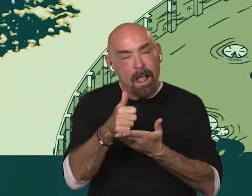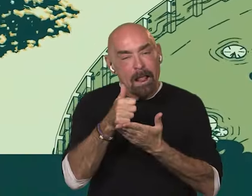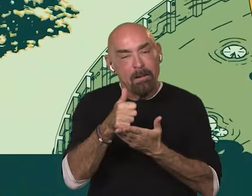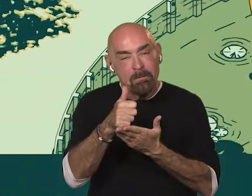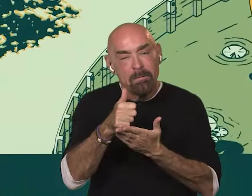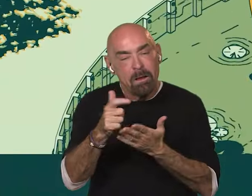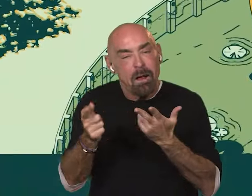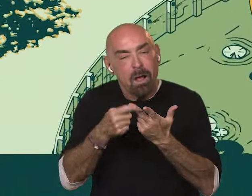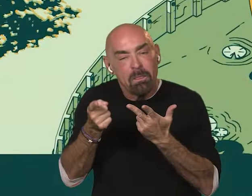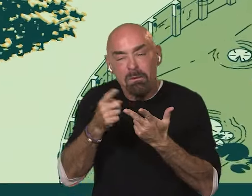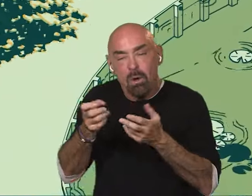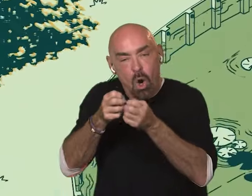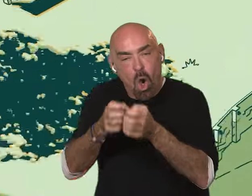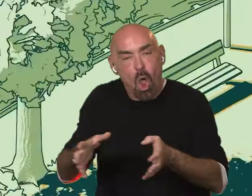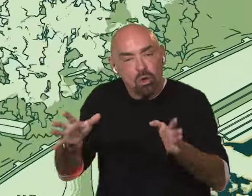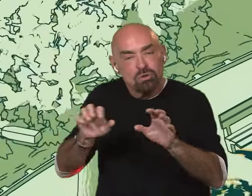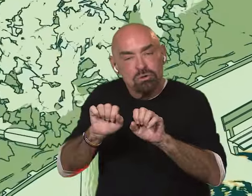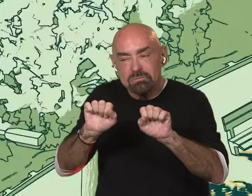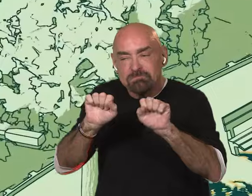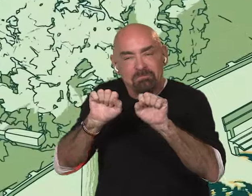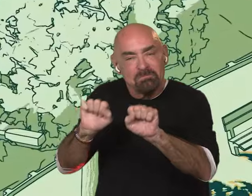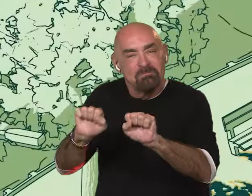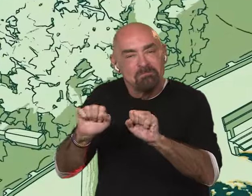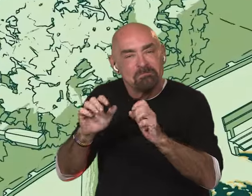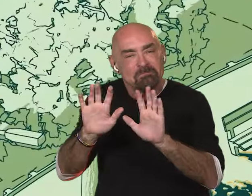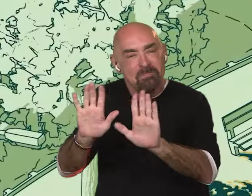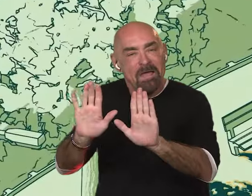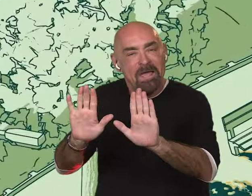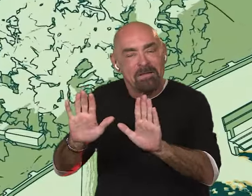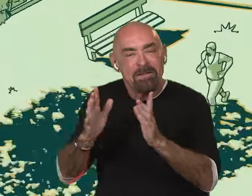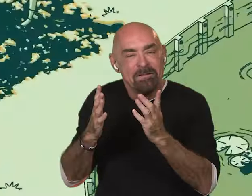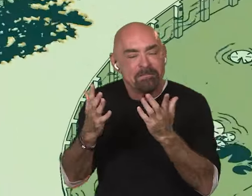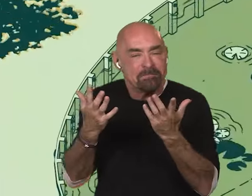Along the way, you will also help other Scheme that have lost their objects.